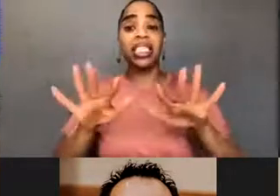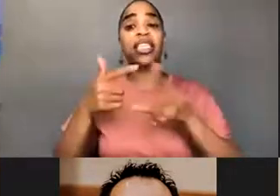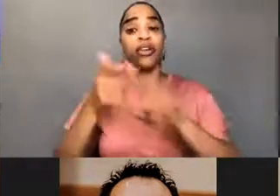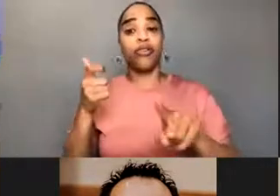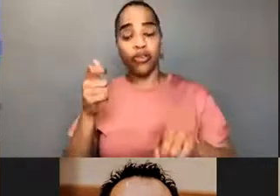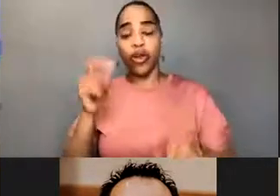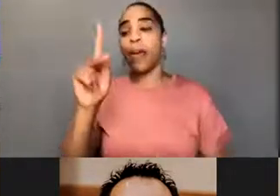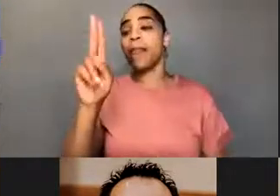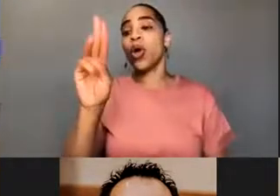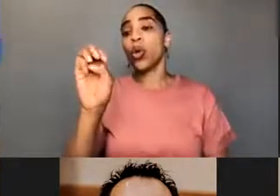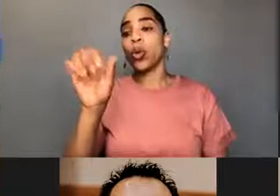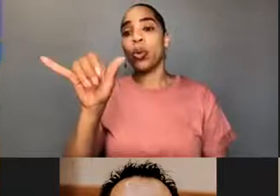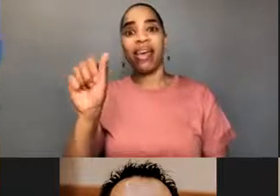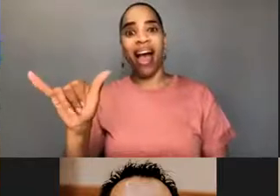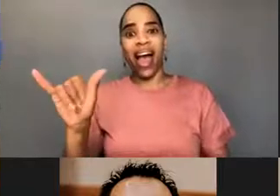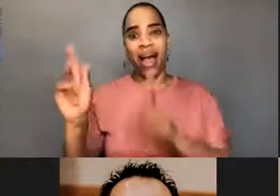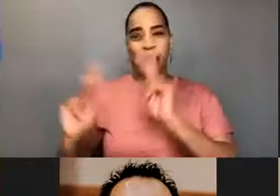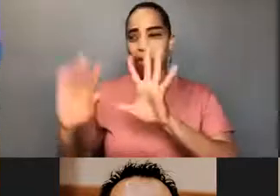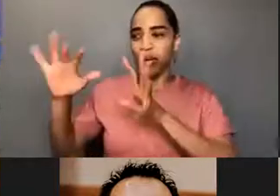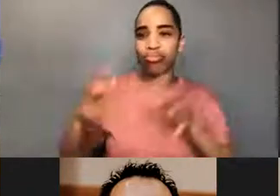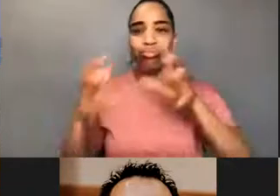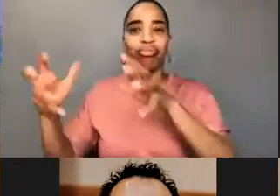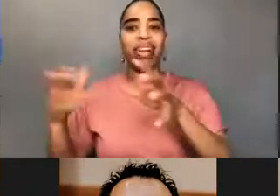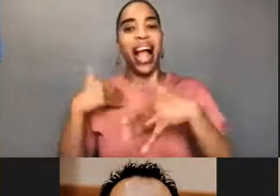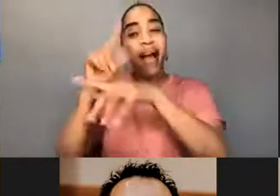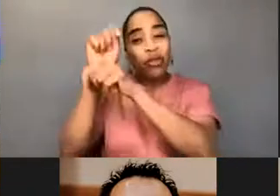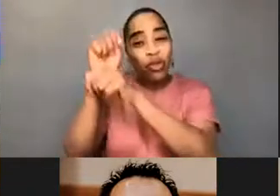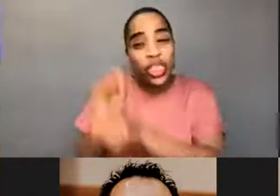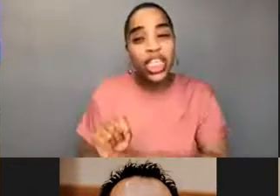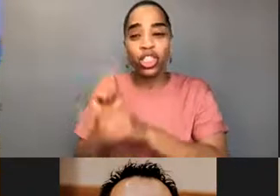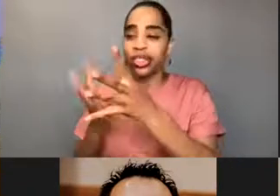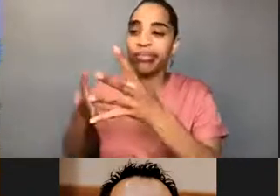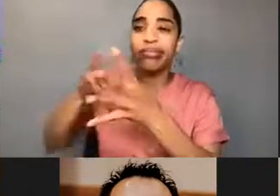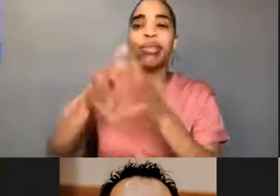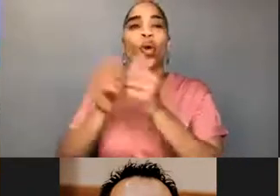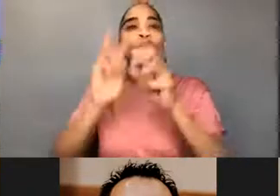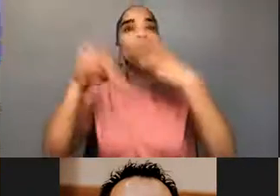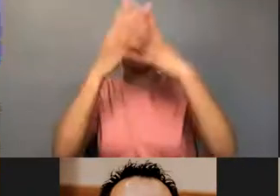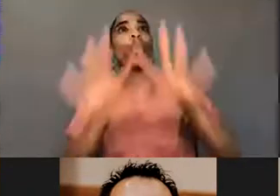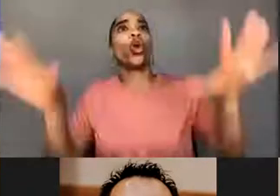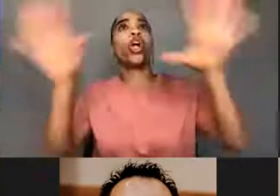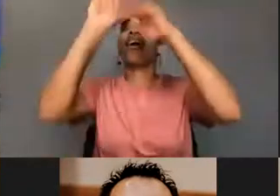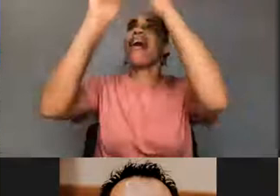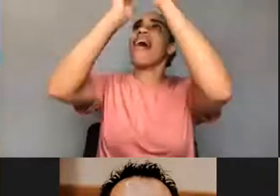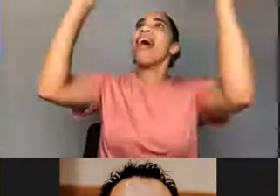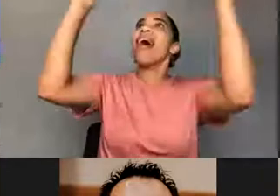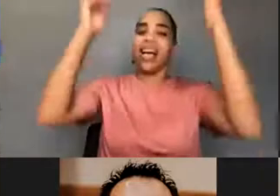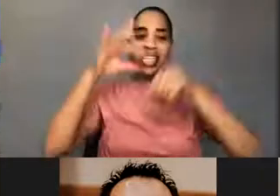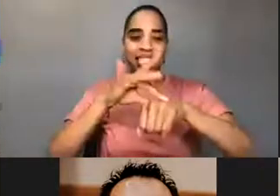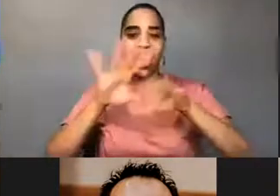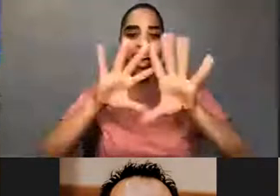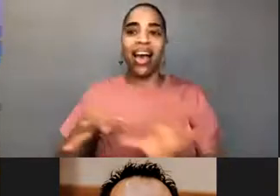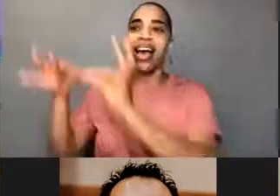of Kumeyaay people. They are people whose traditional life ways intertwine with the worldview of earth and sky in a community of living